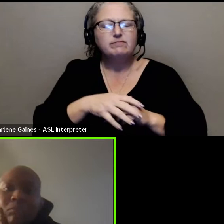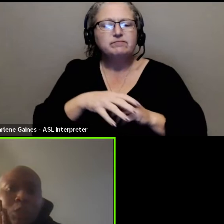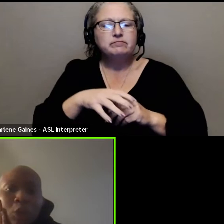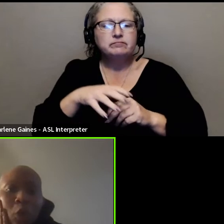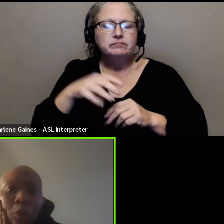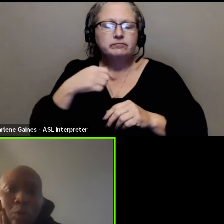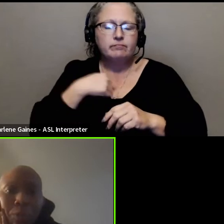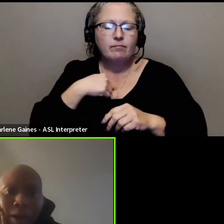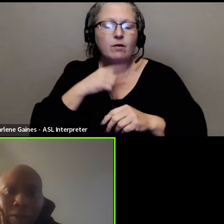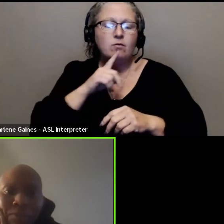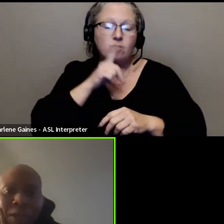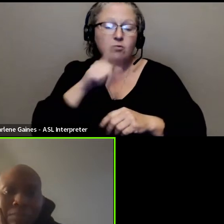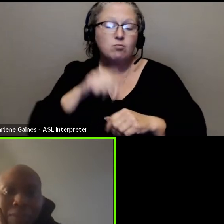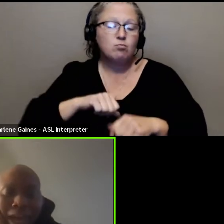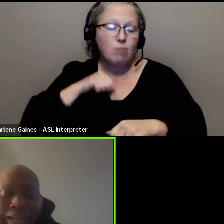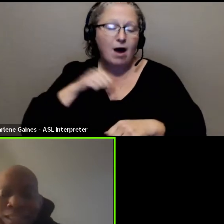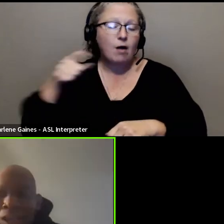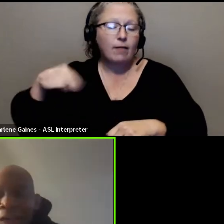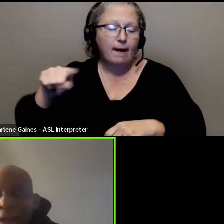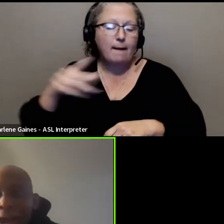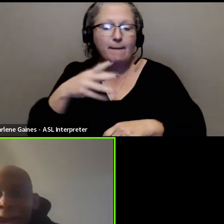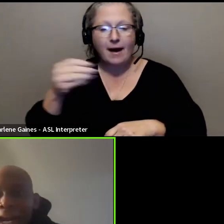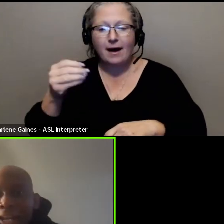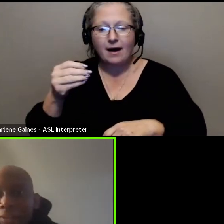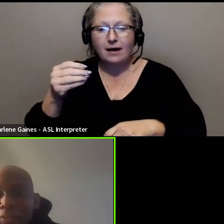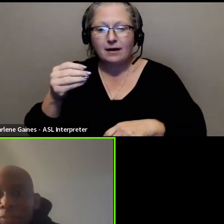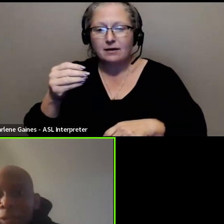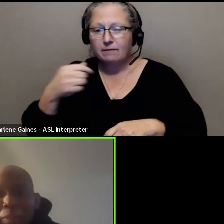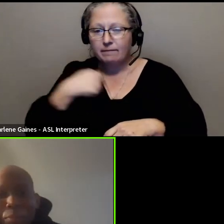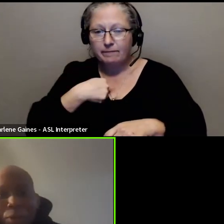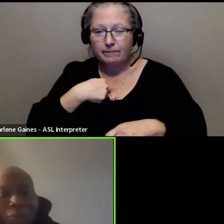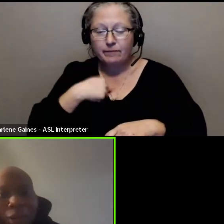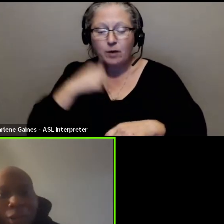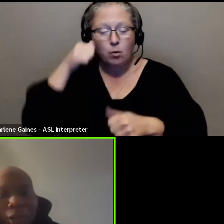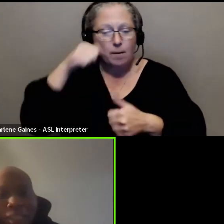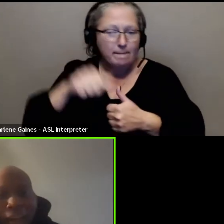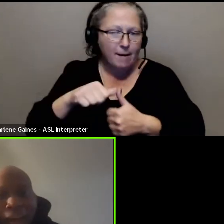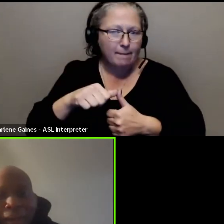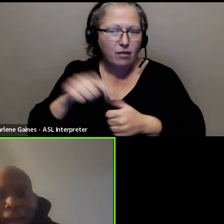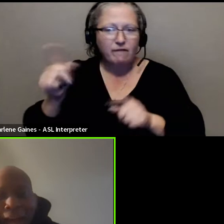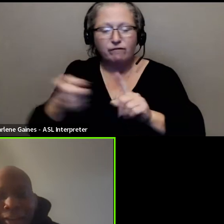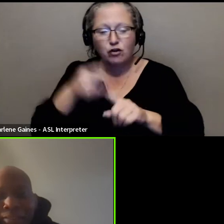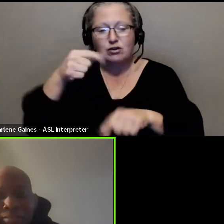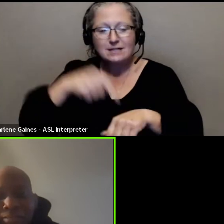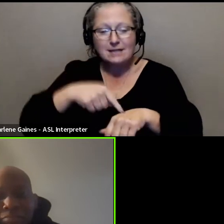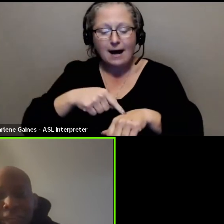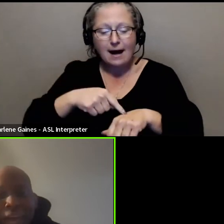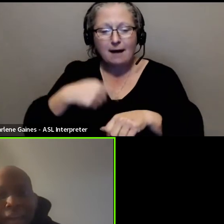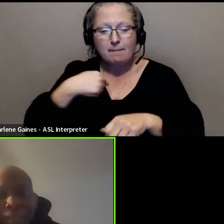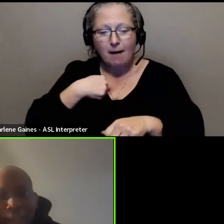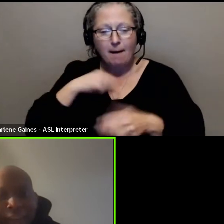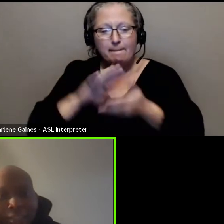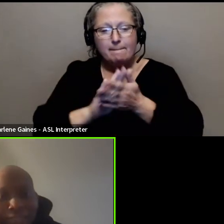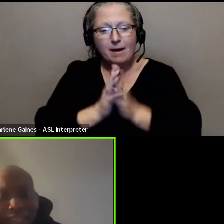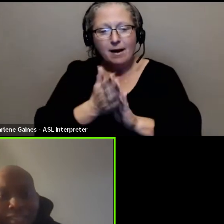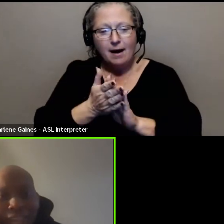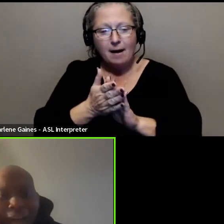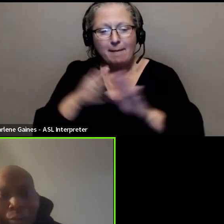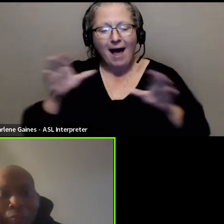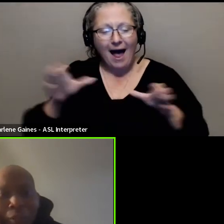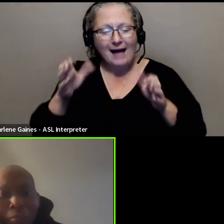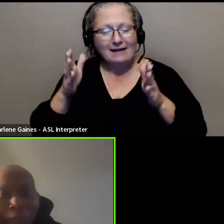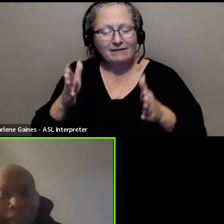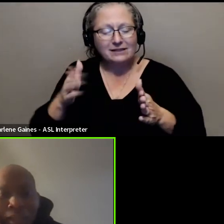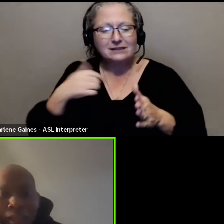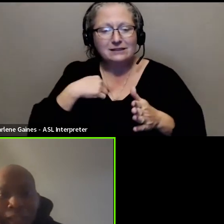I'm just so proud of them. And I remember the first time I became an activist. Like,